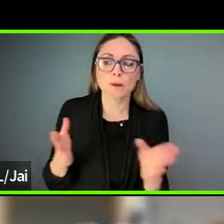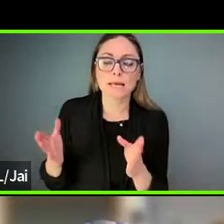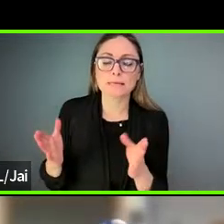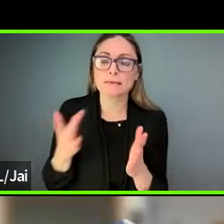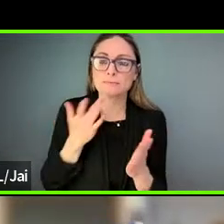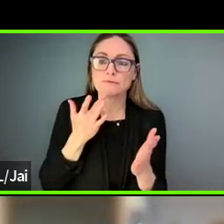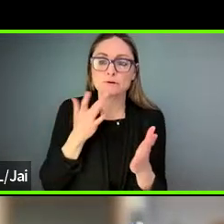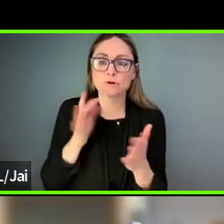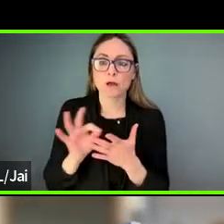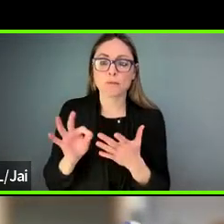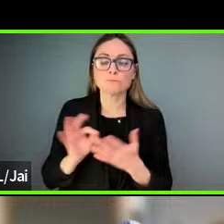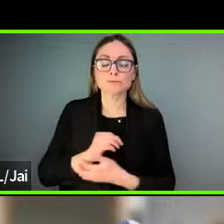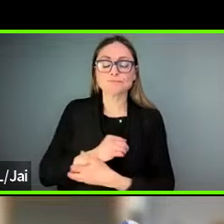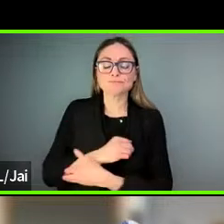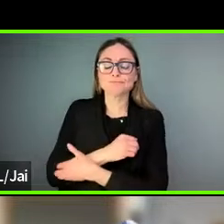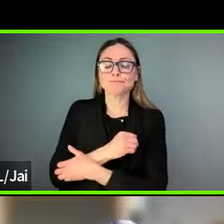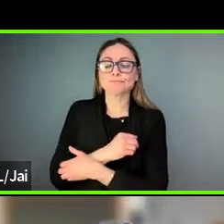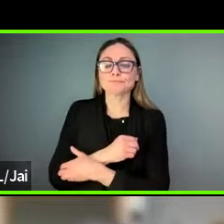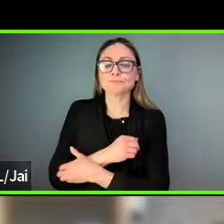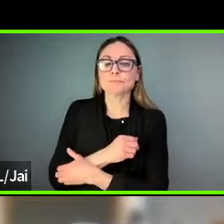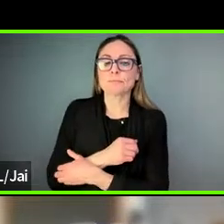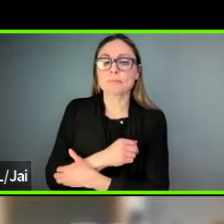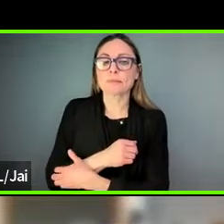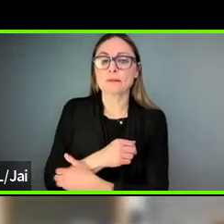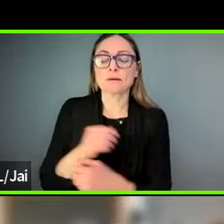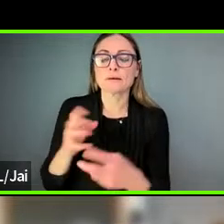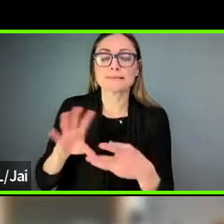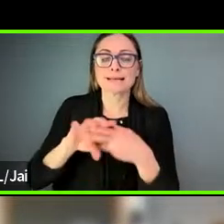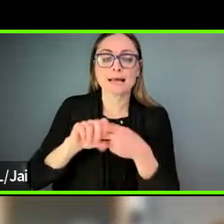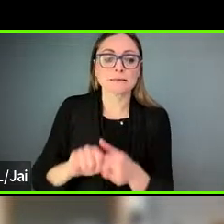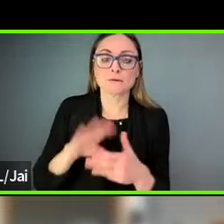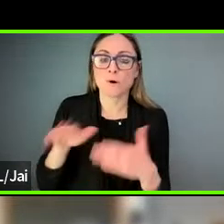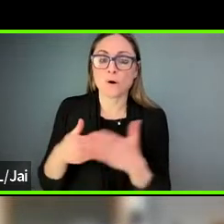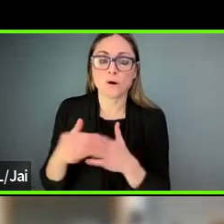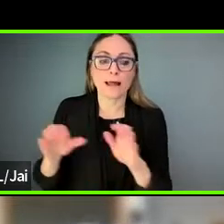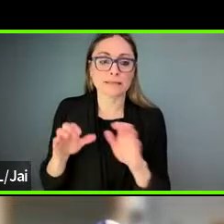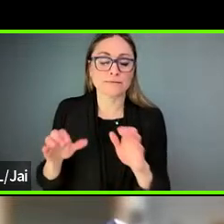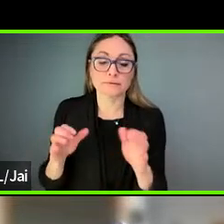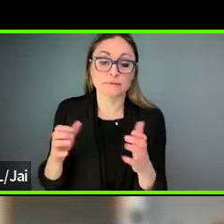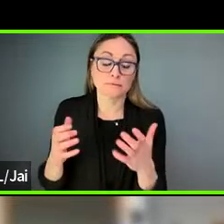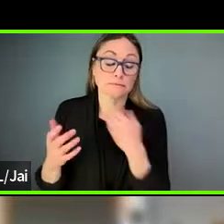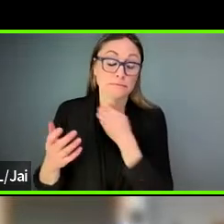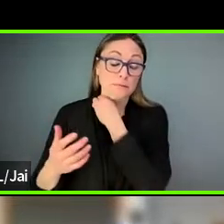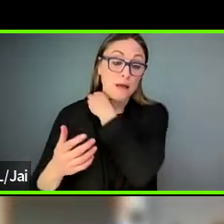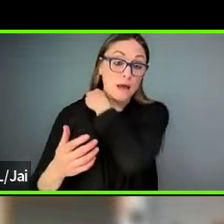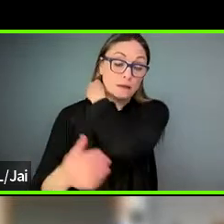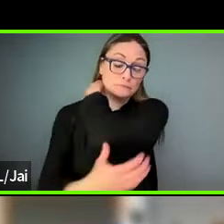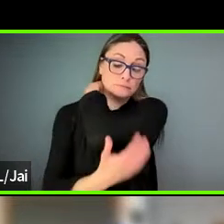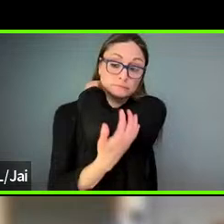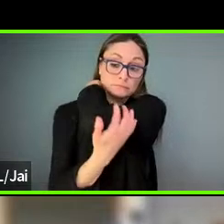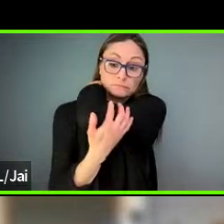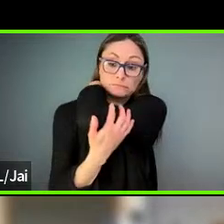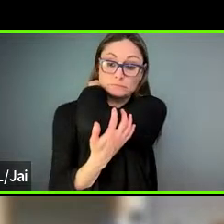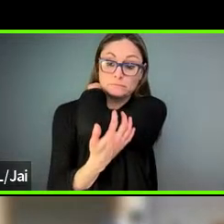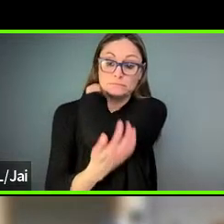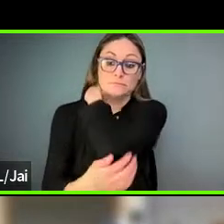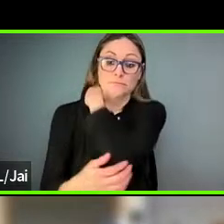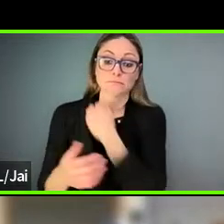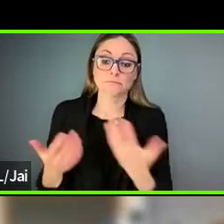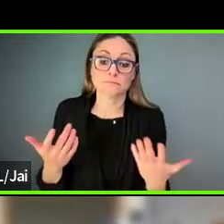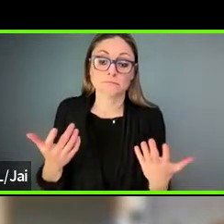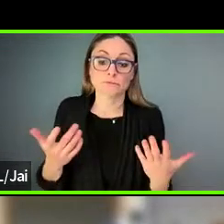because it consolidates activity in one place for a whole number of reasons, including SEPTED. It's generally nice to